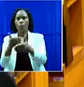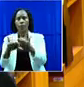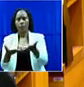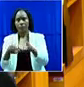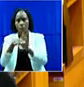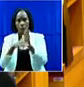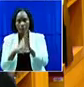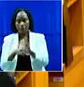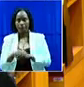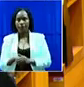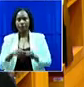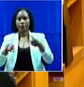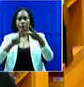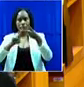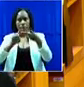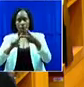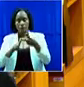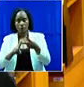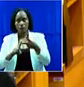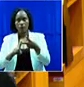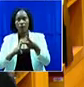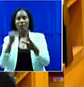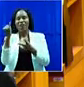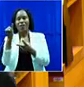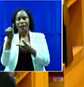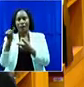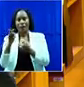Secondly, to reindustrialize our economy,